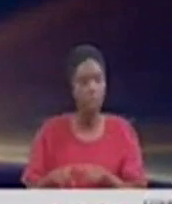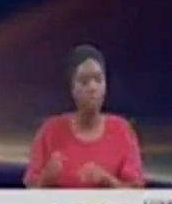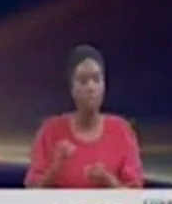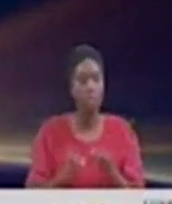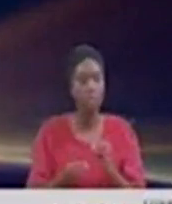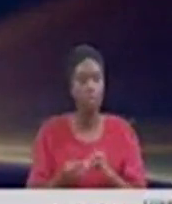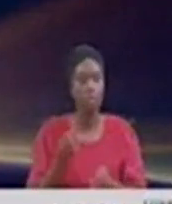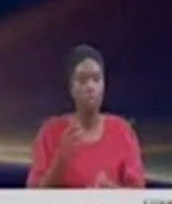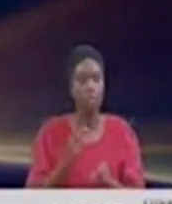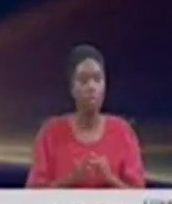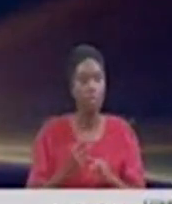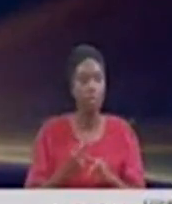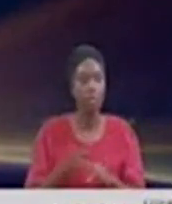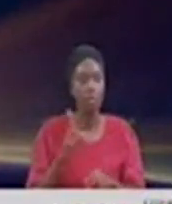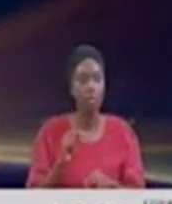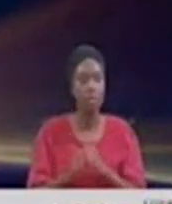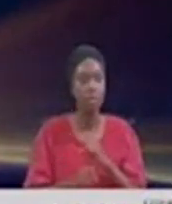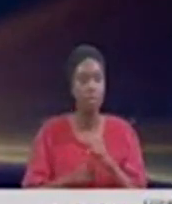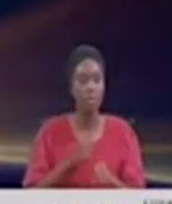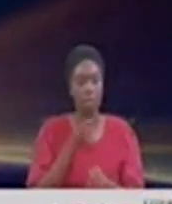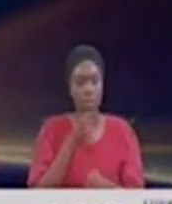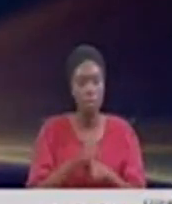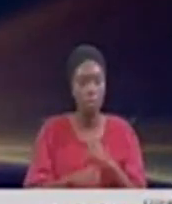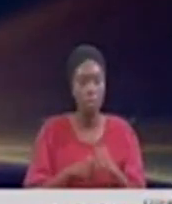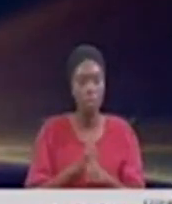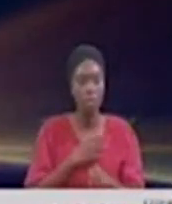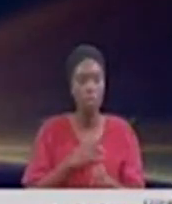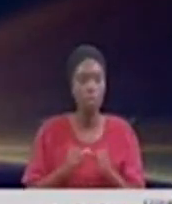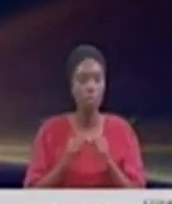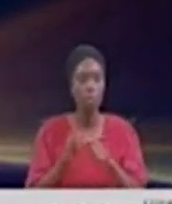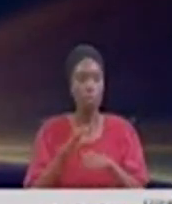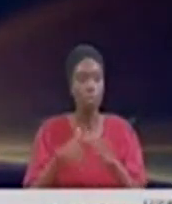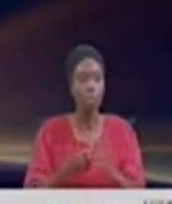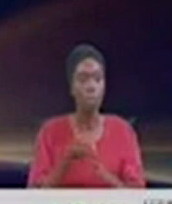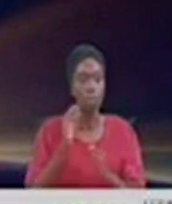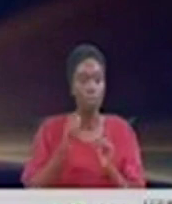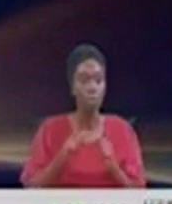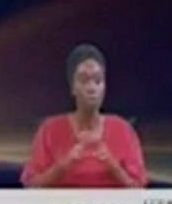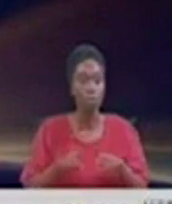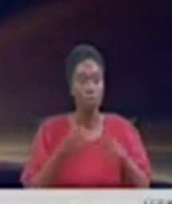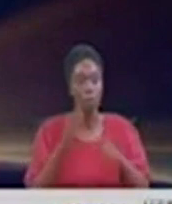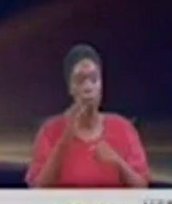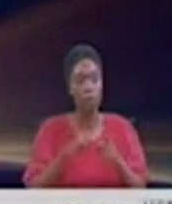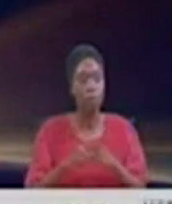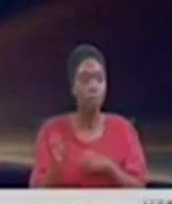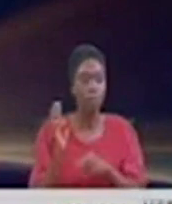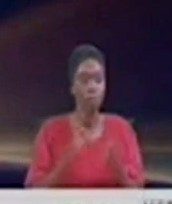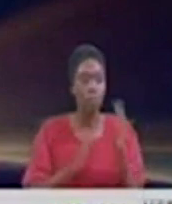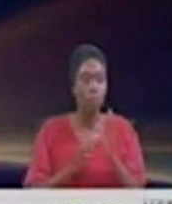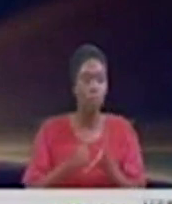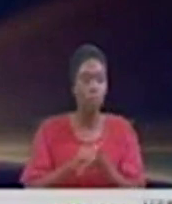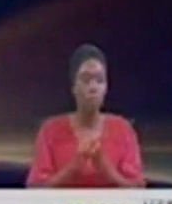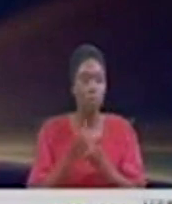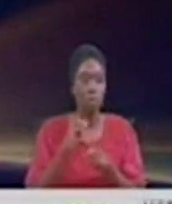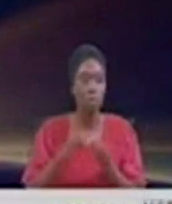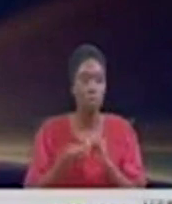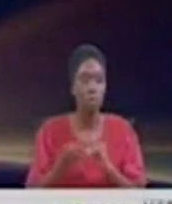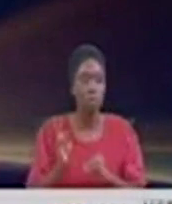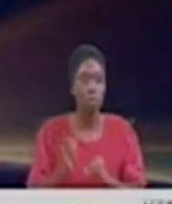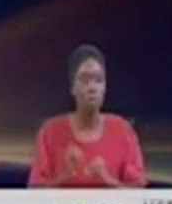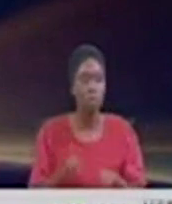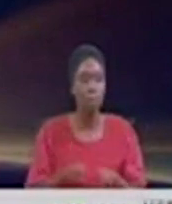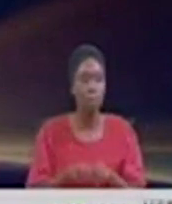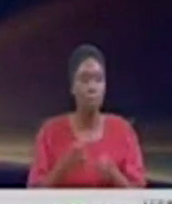according to the number of the names, from 20 years old and upward, all that were able to go forth to war, those that were numbered of